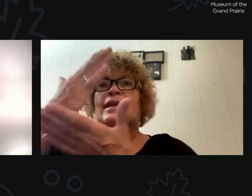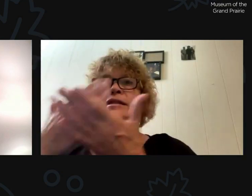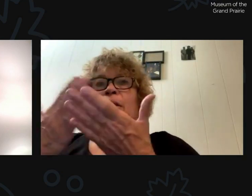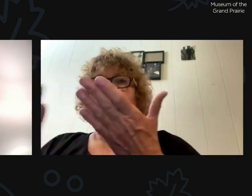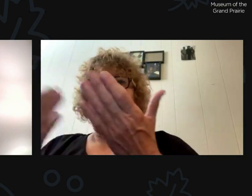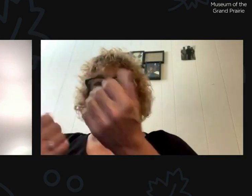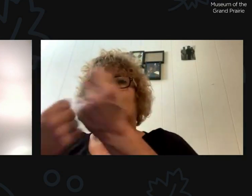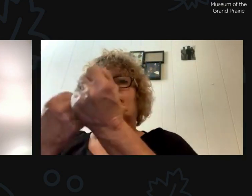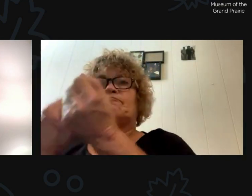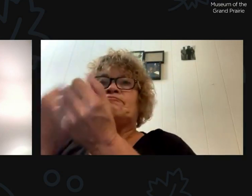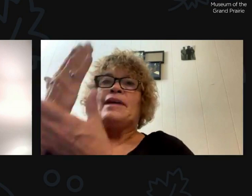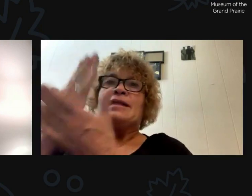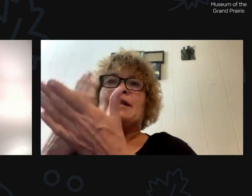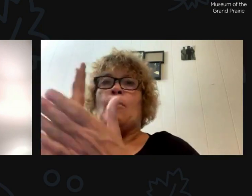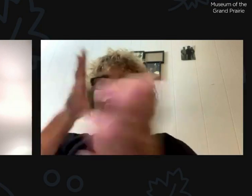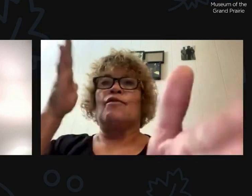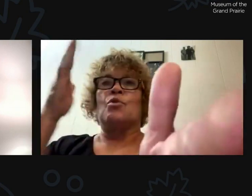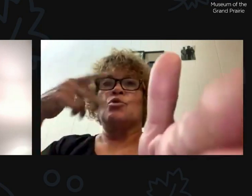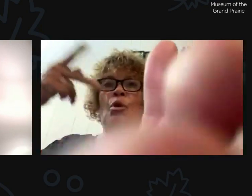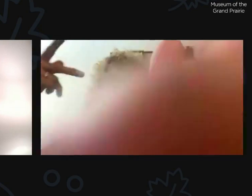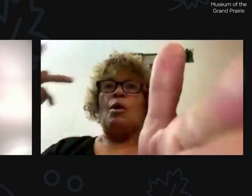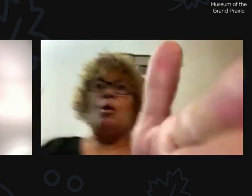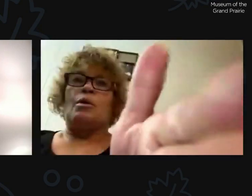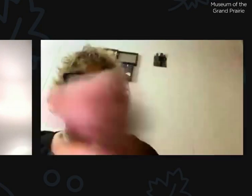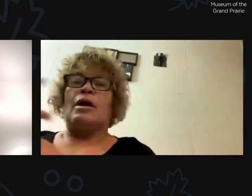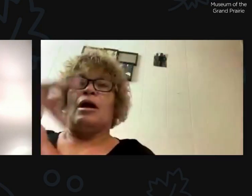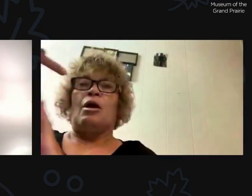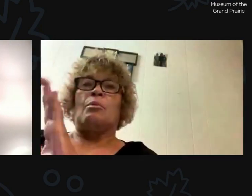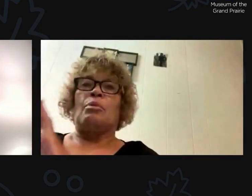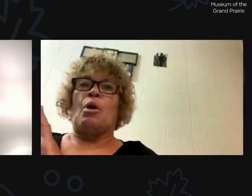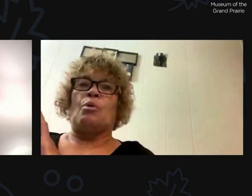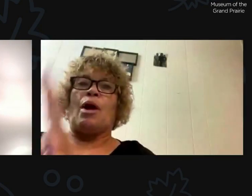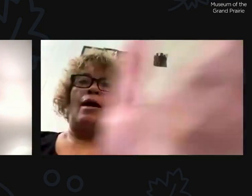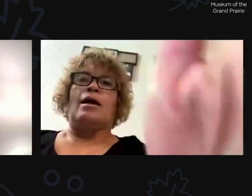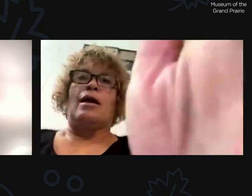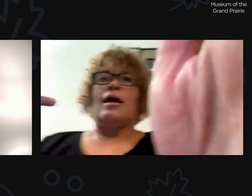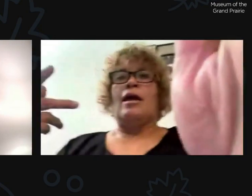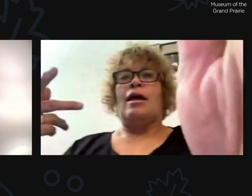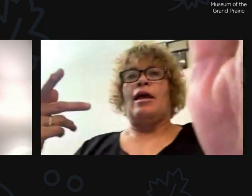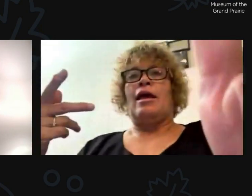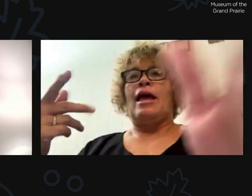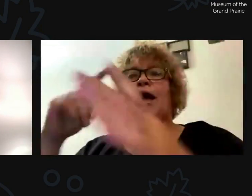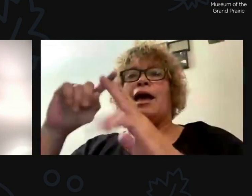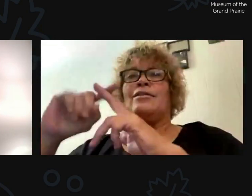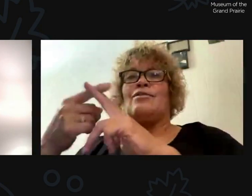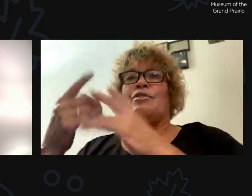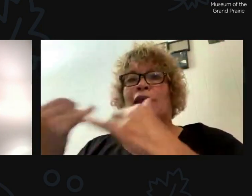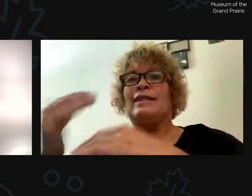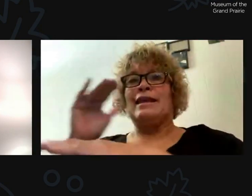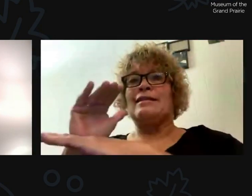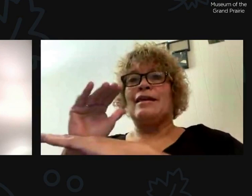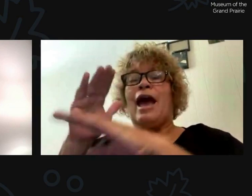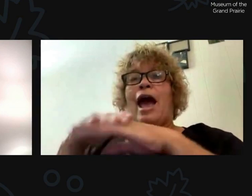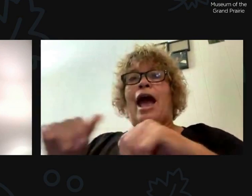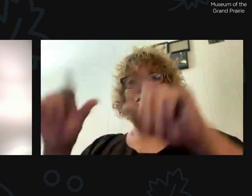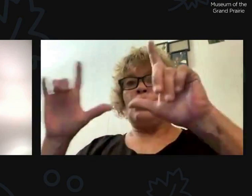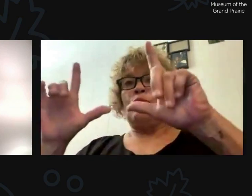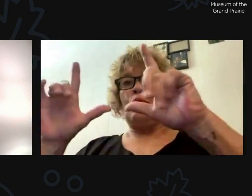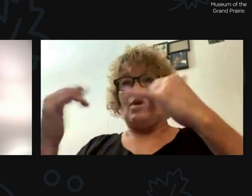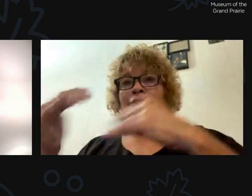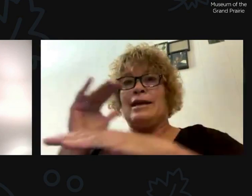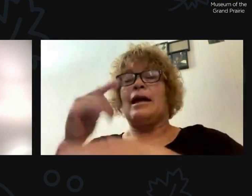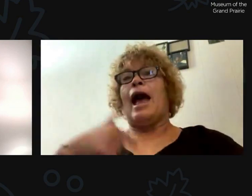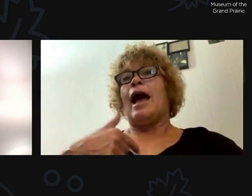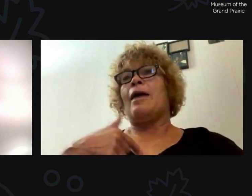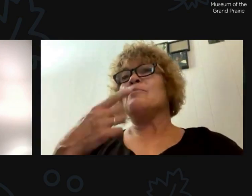upcoming programs, and get us started this evening. On screen with us tonight is